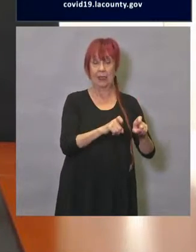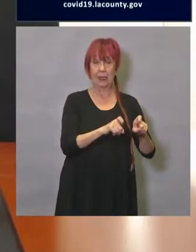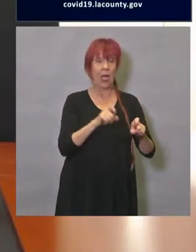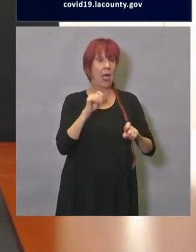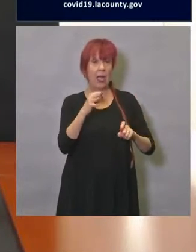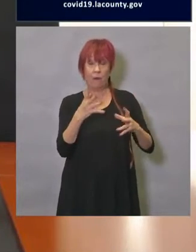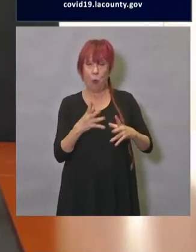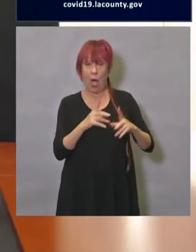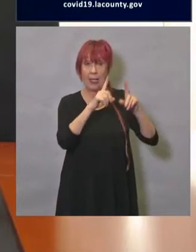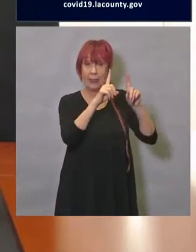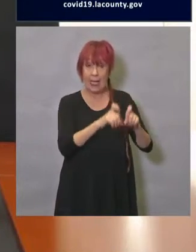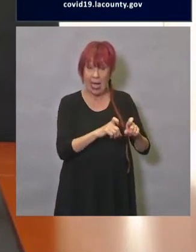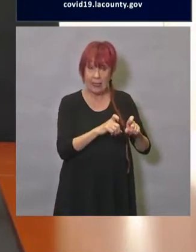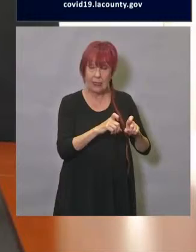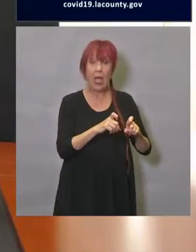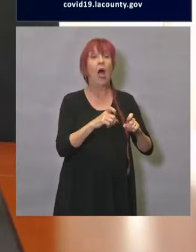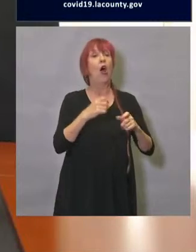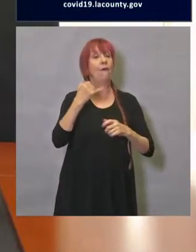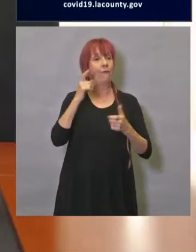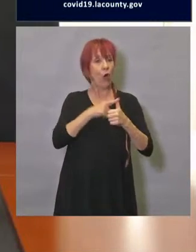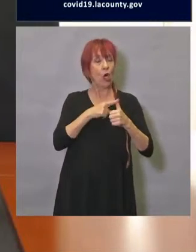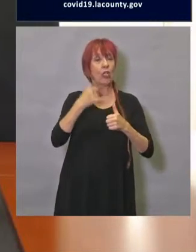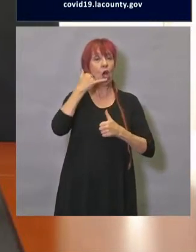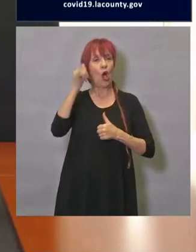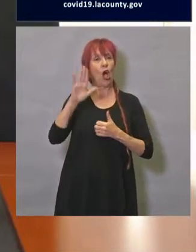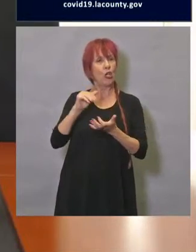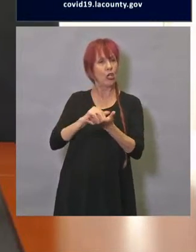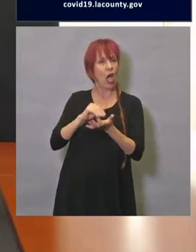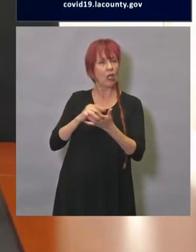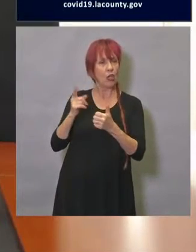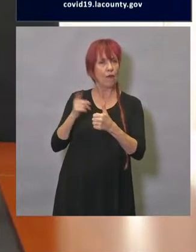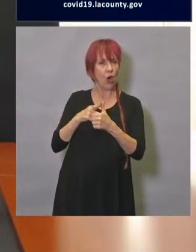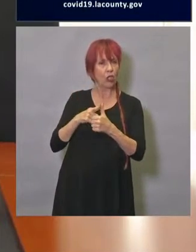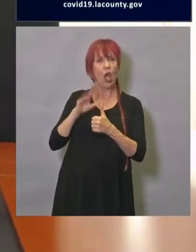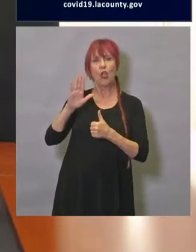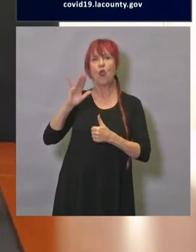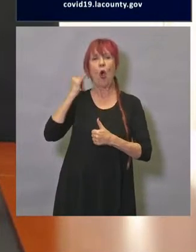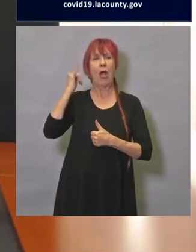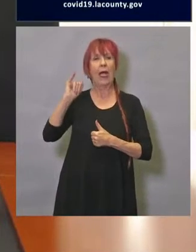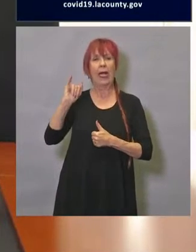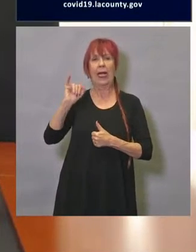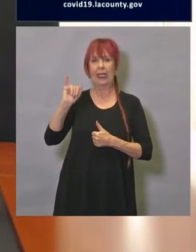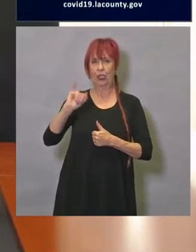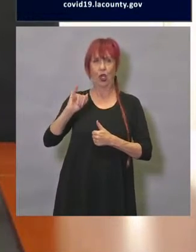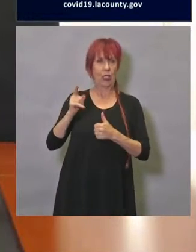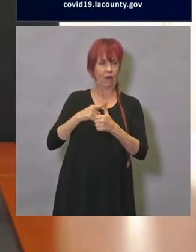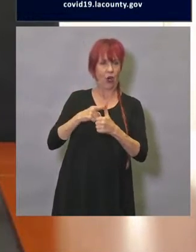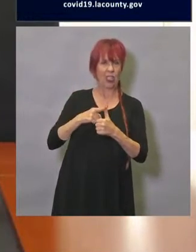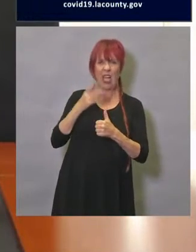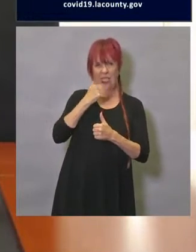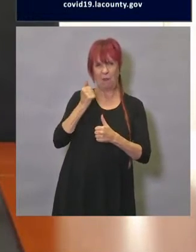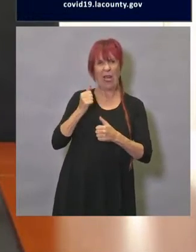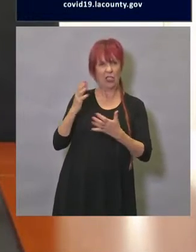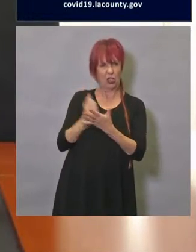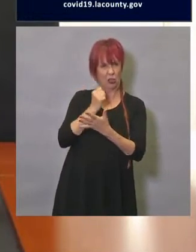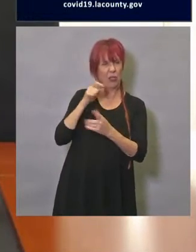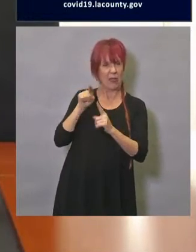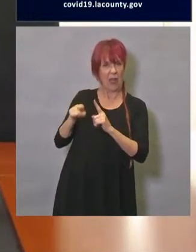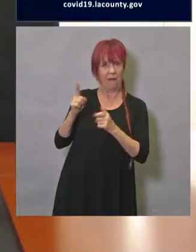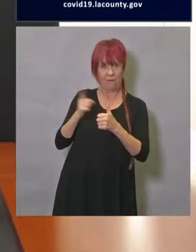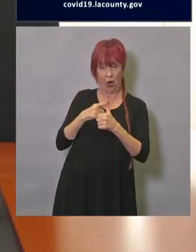tested should call their provider first. It's always best to receive your care within the setting of your established provider